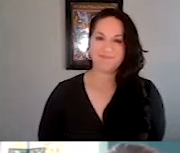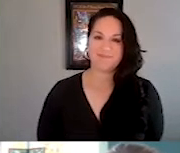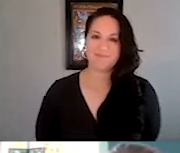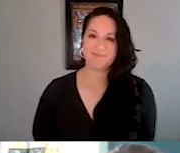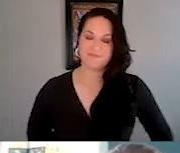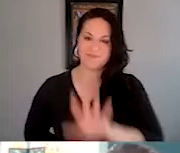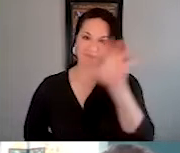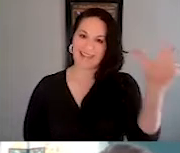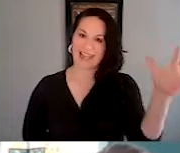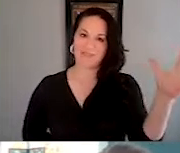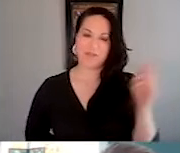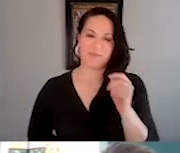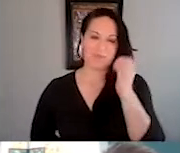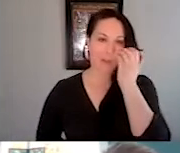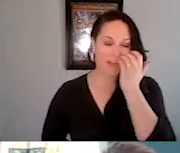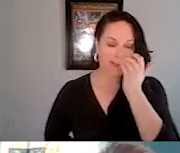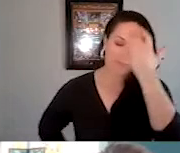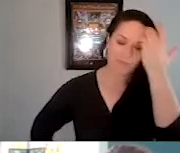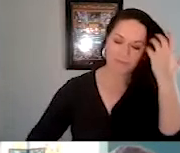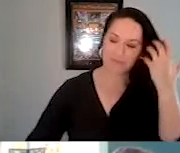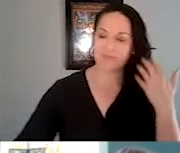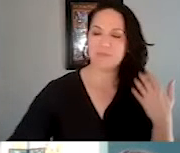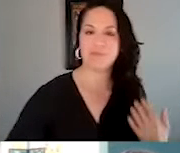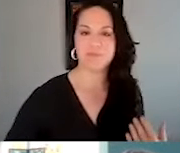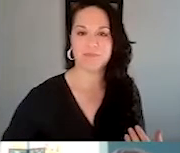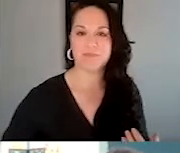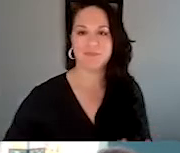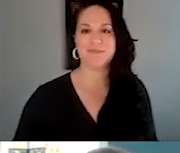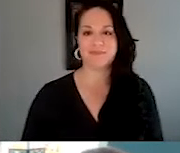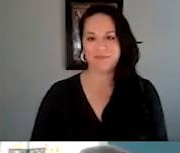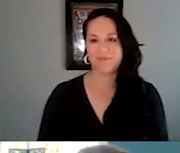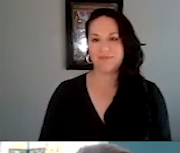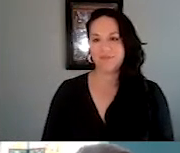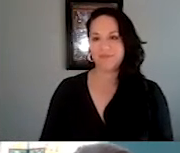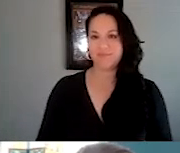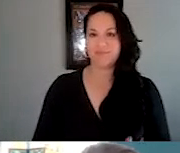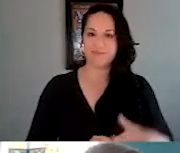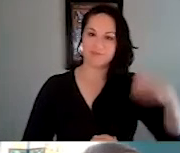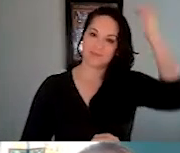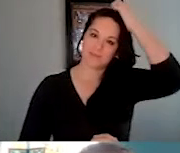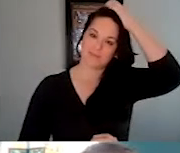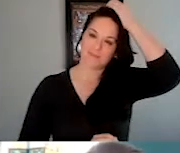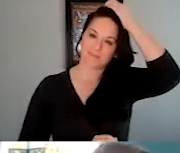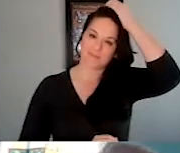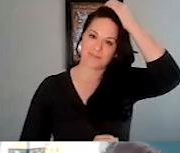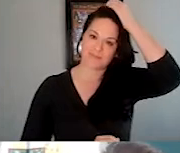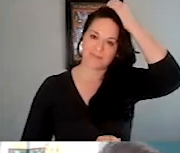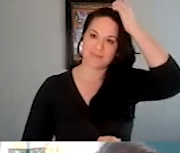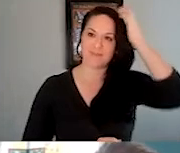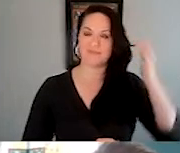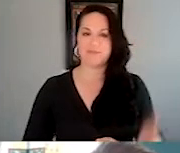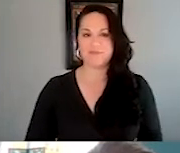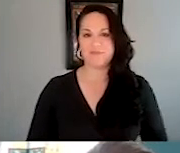is Christina Clark, one of our CACA trainers, and Sue Thal, one of our public policy